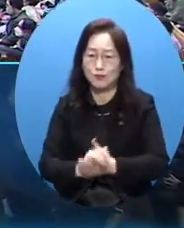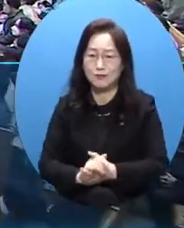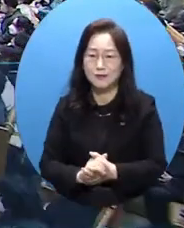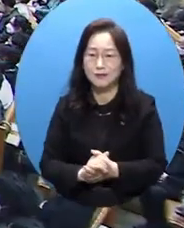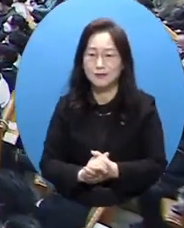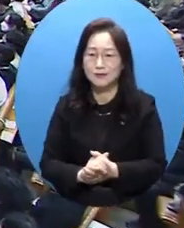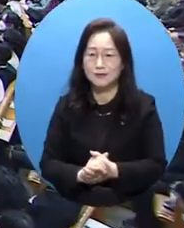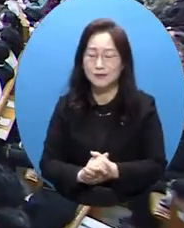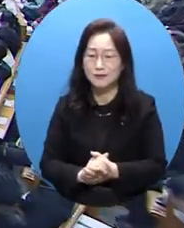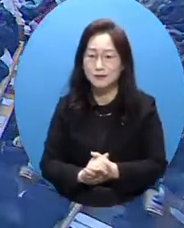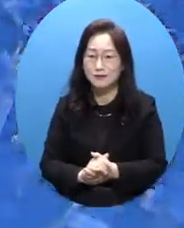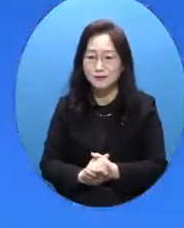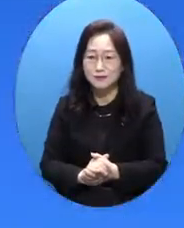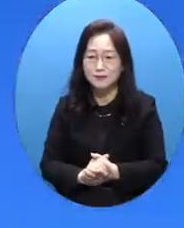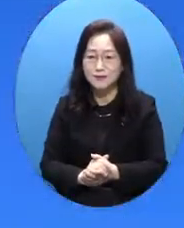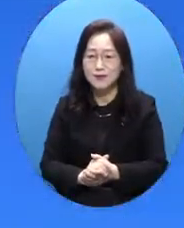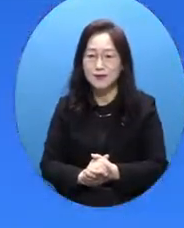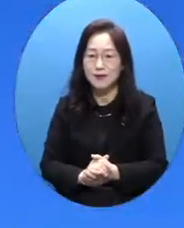did